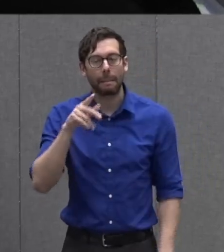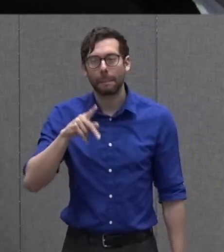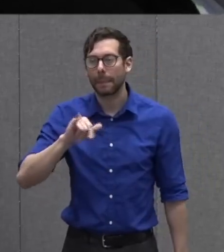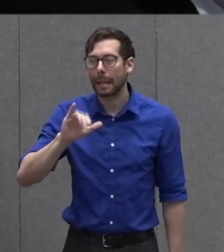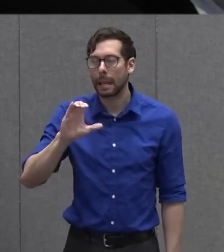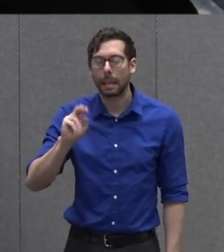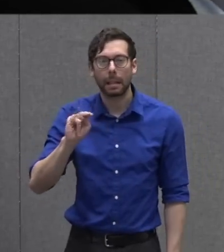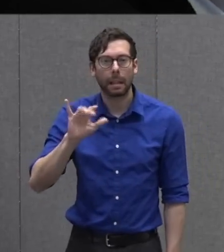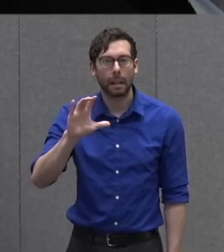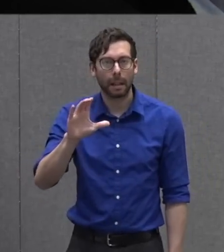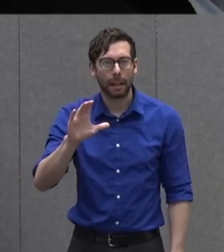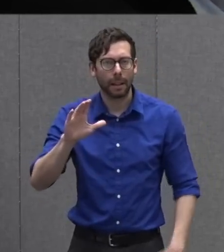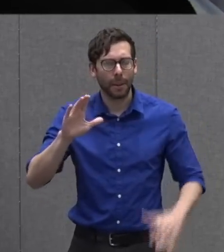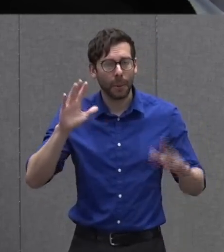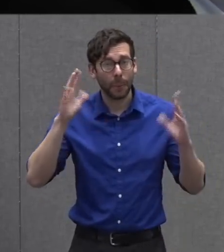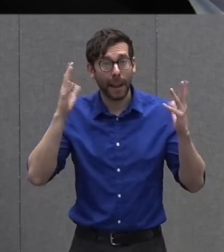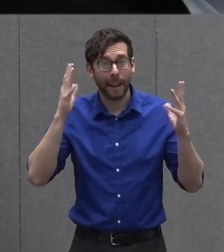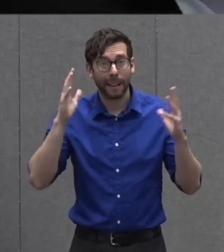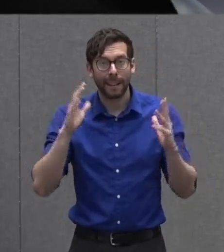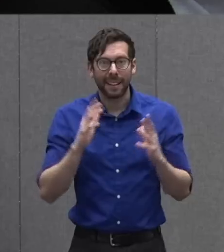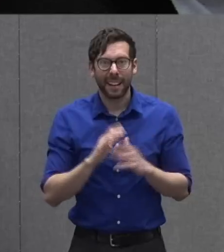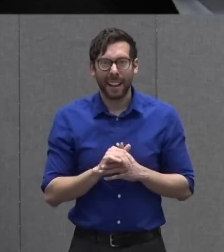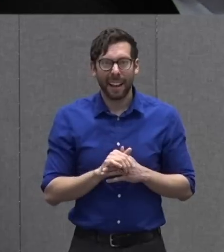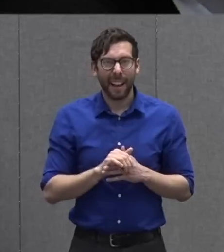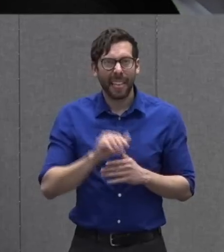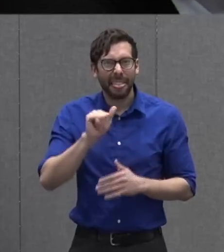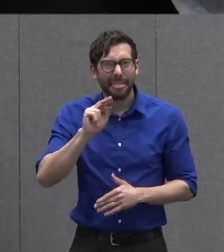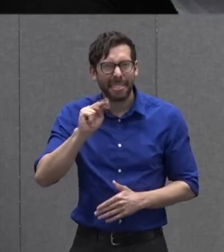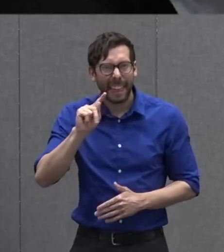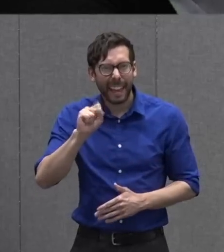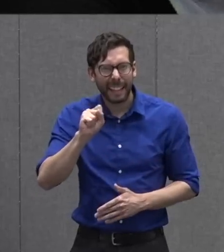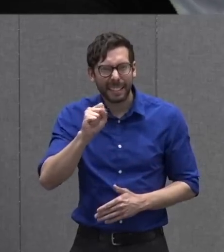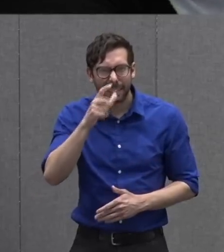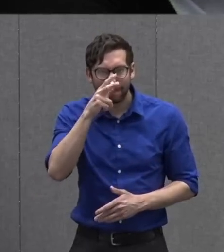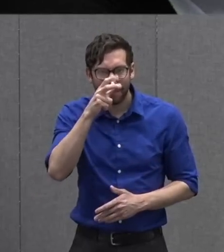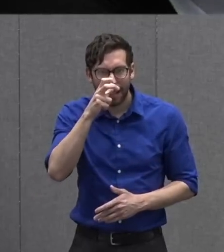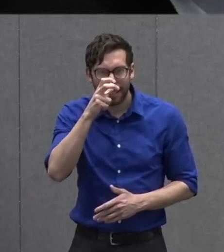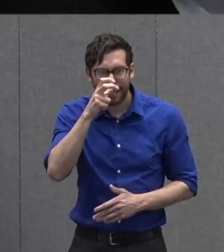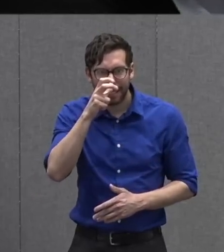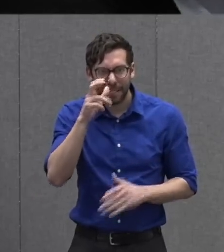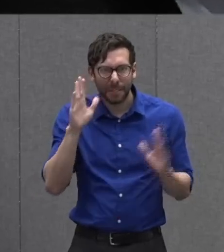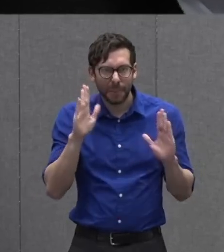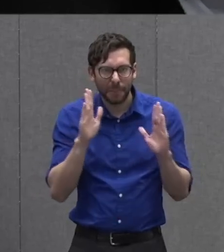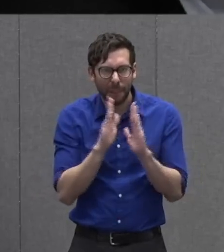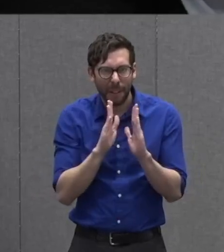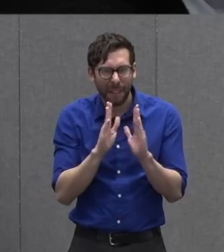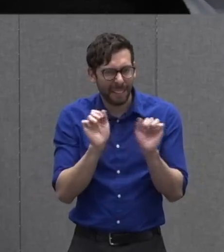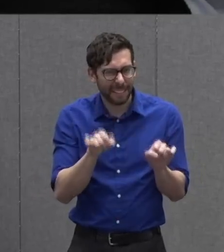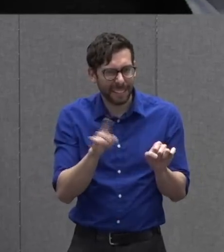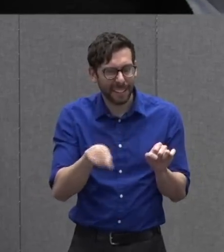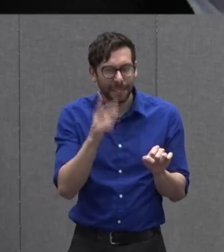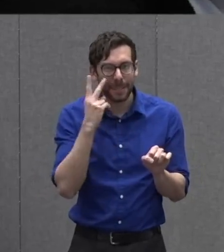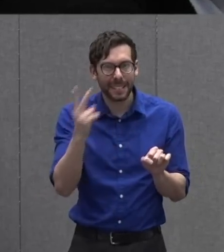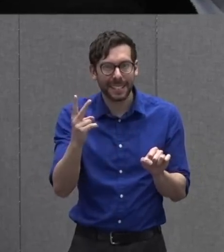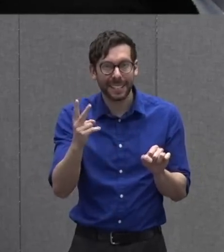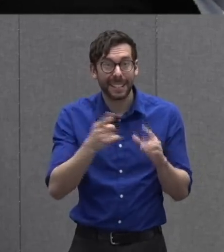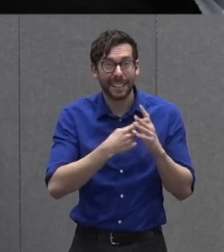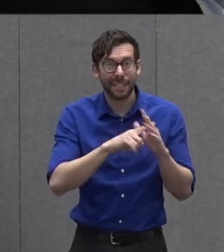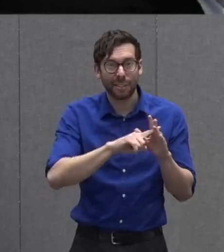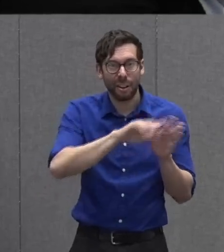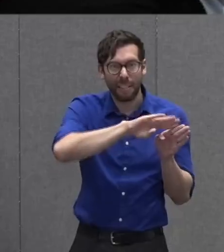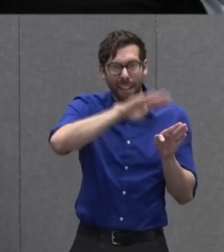ants are so tiny. I wonder if you can see them. But they start up here on their anthill, and they walk all the